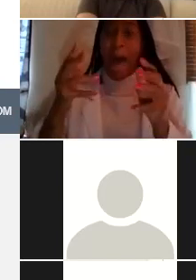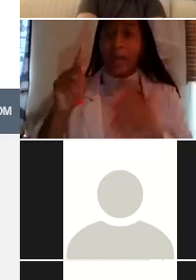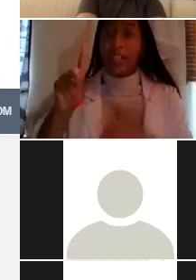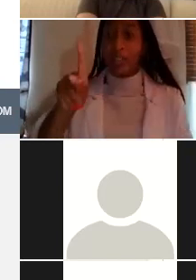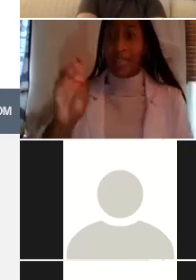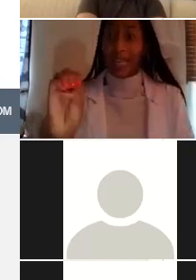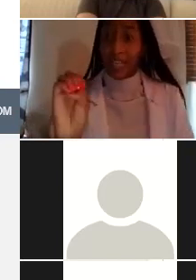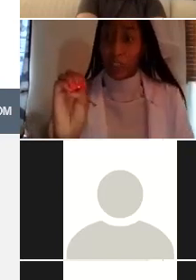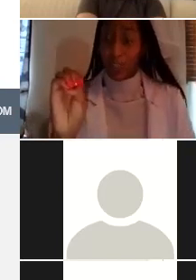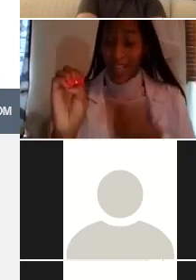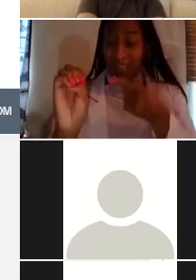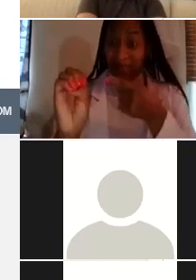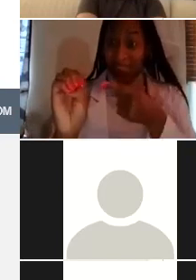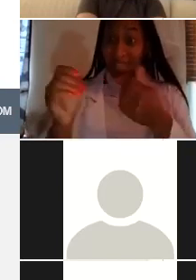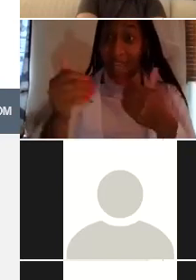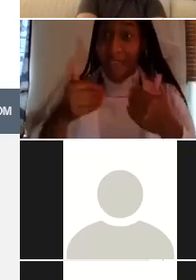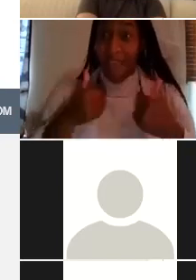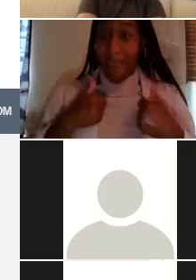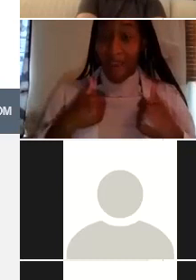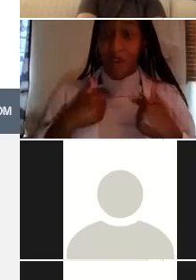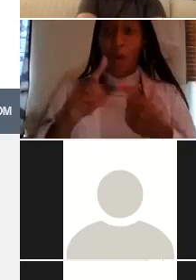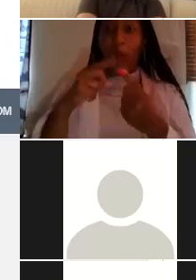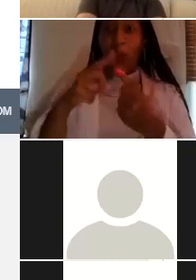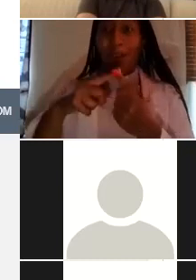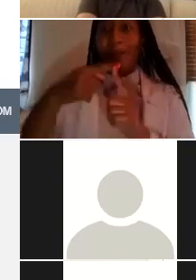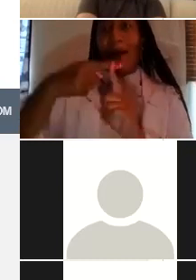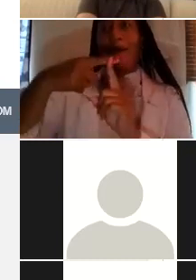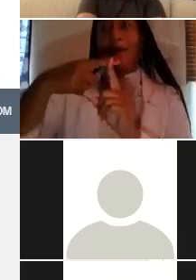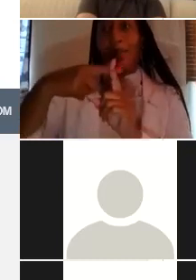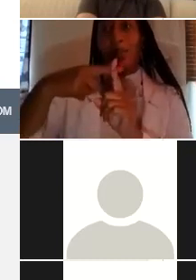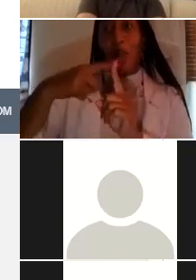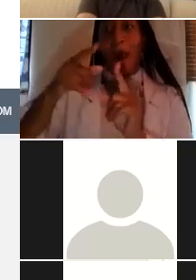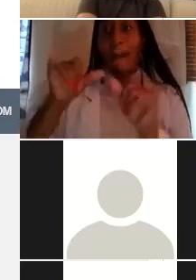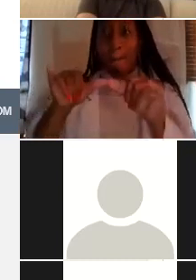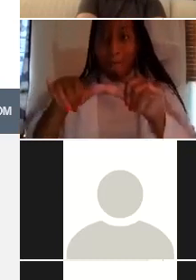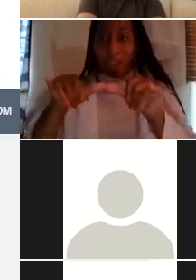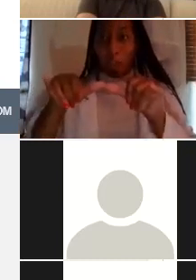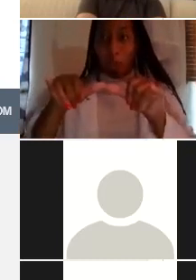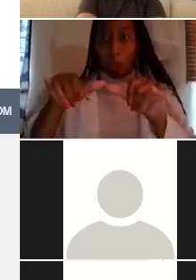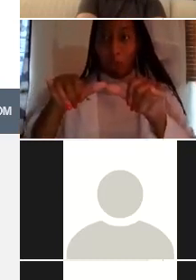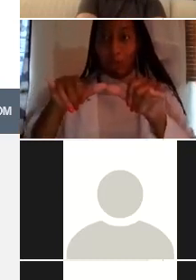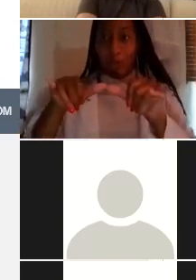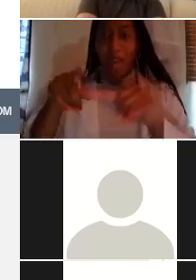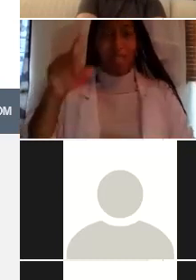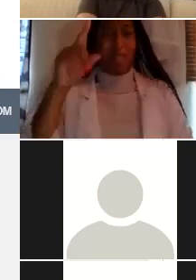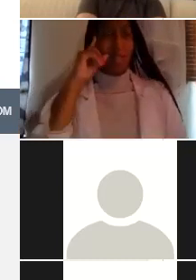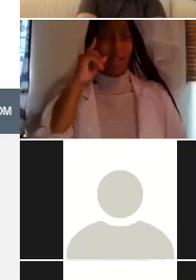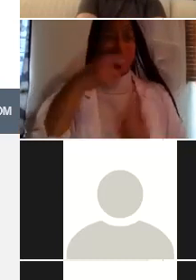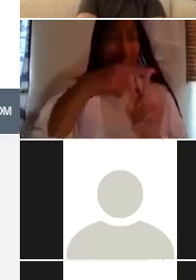substance has by measuring its temperature. But a lot of times people use the words temperature and heat to mean the same thing, and they